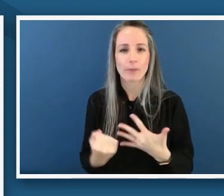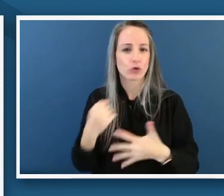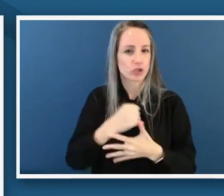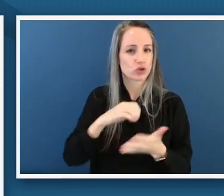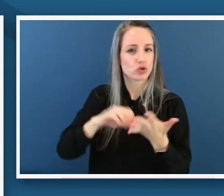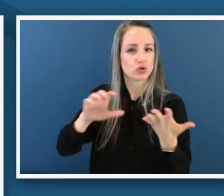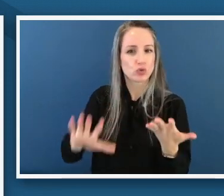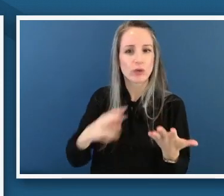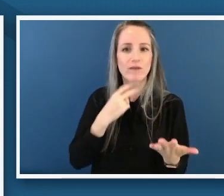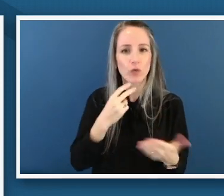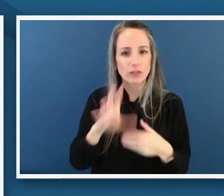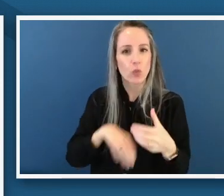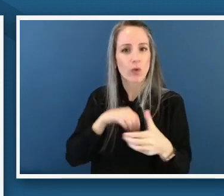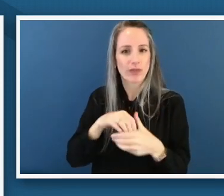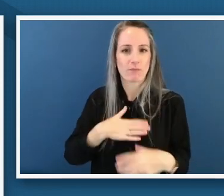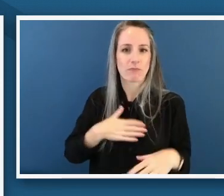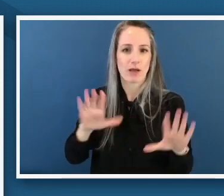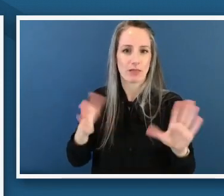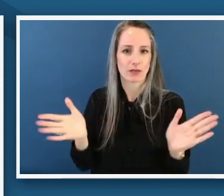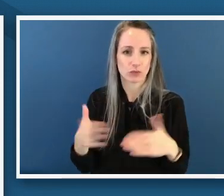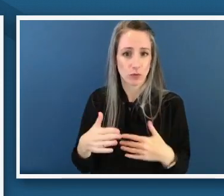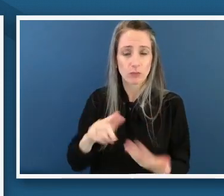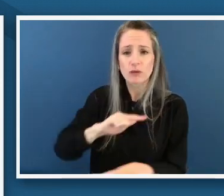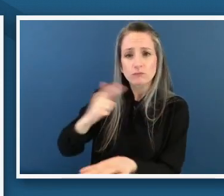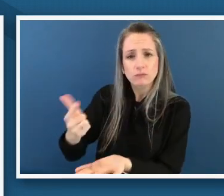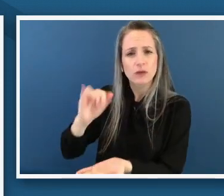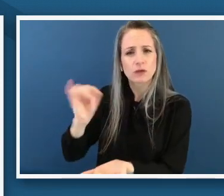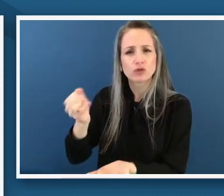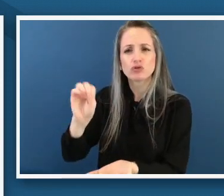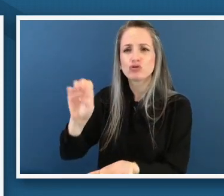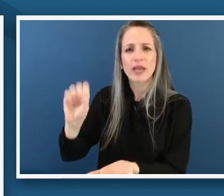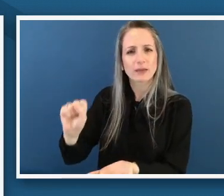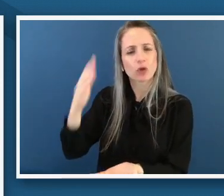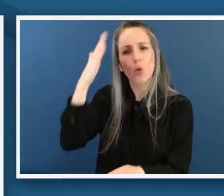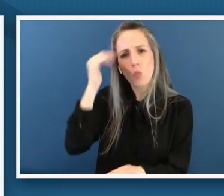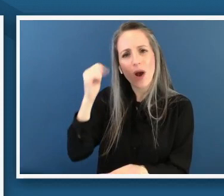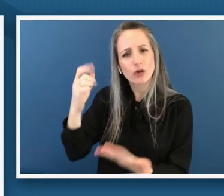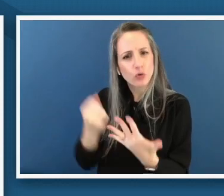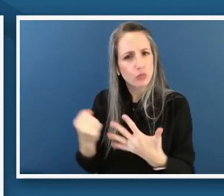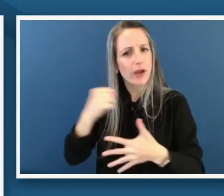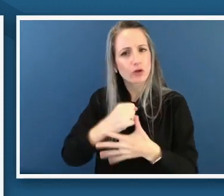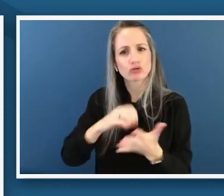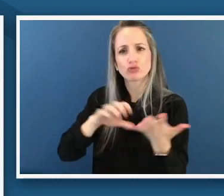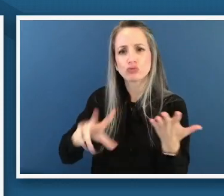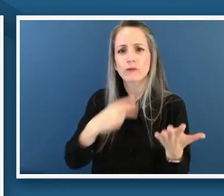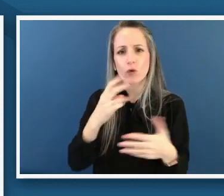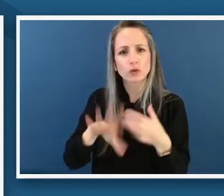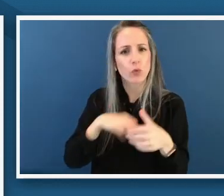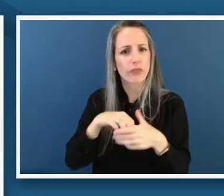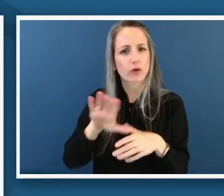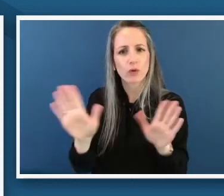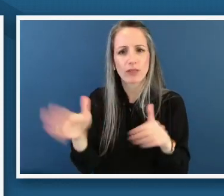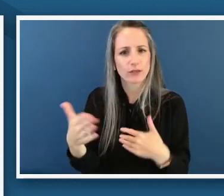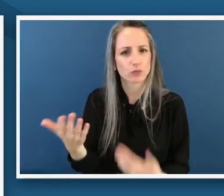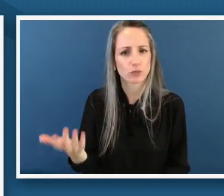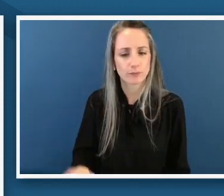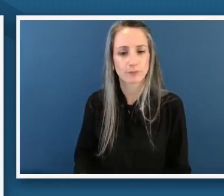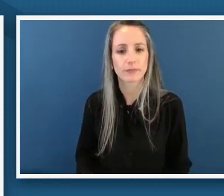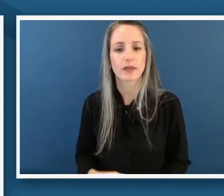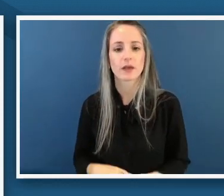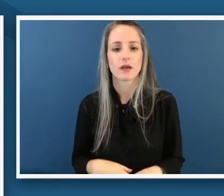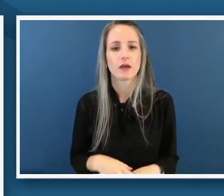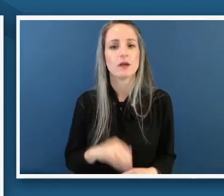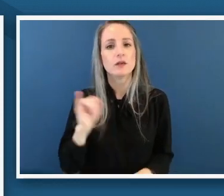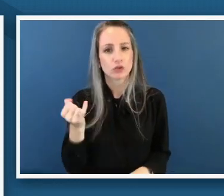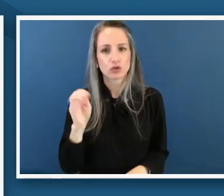start with you, man. Why do you prioritize student voice in your classroom? Okay, yeah. Oh, John, I'm really sorry about that. That is